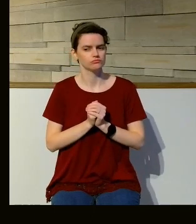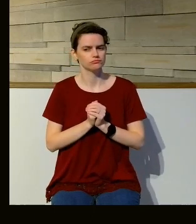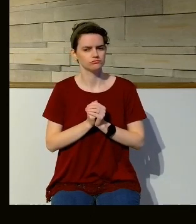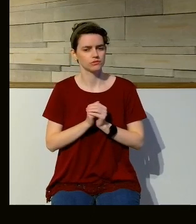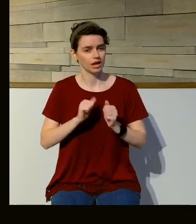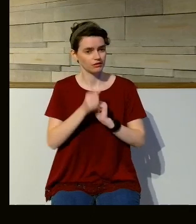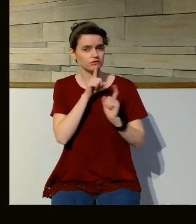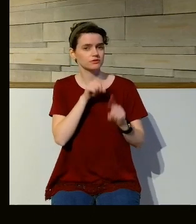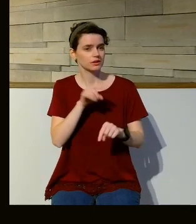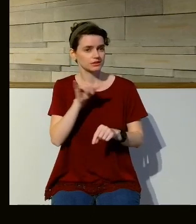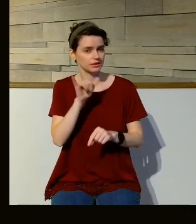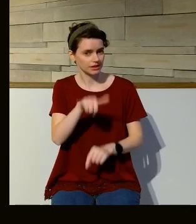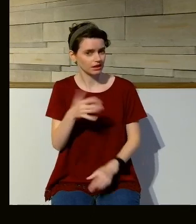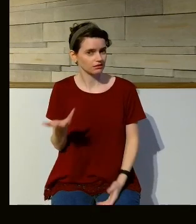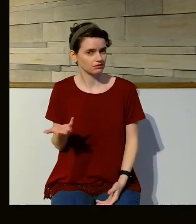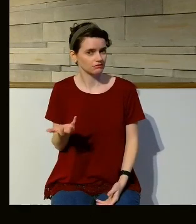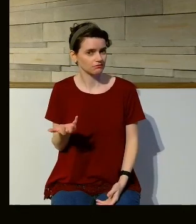How would you respond to something like that?